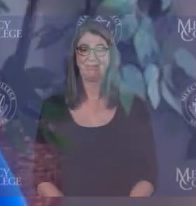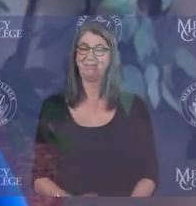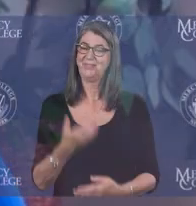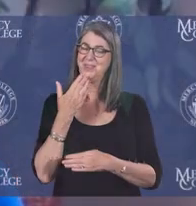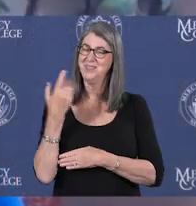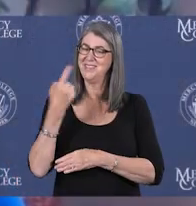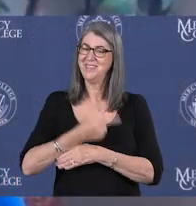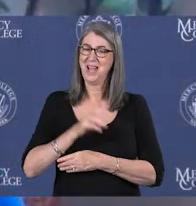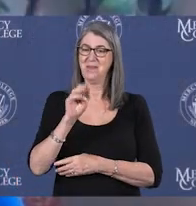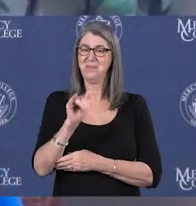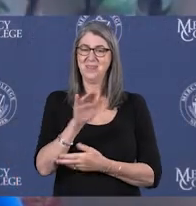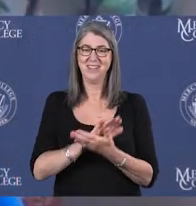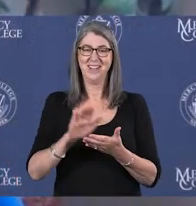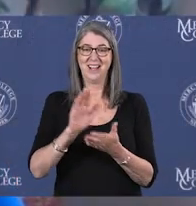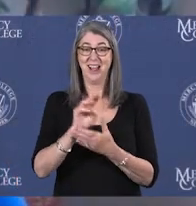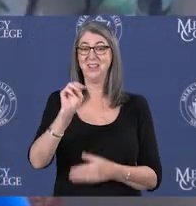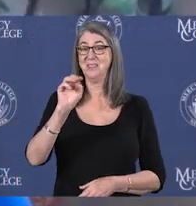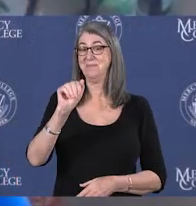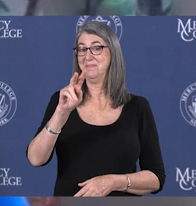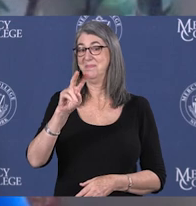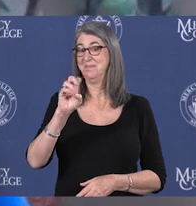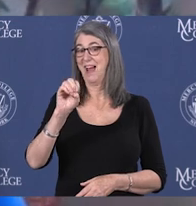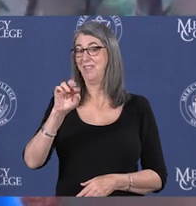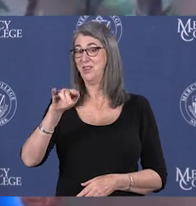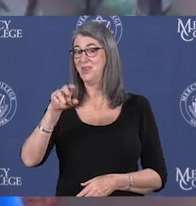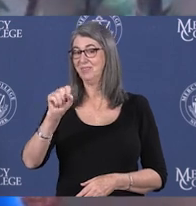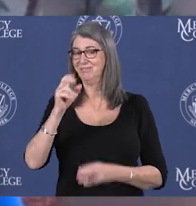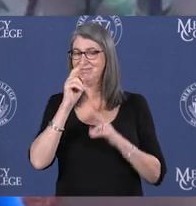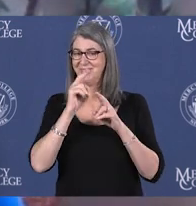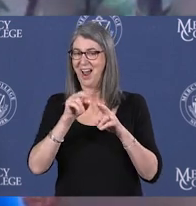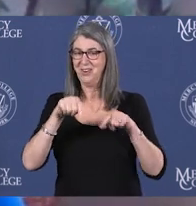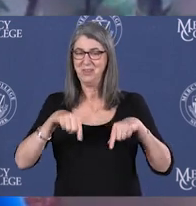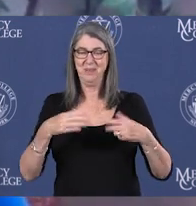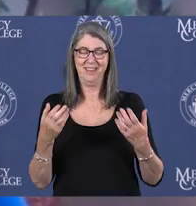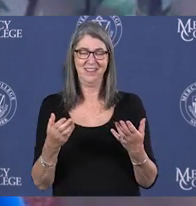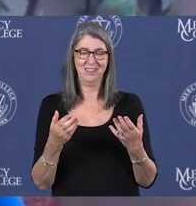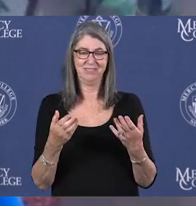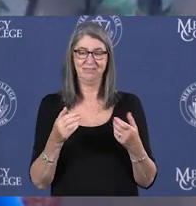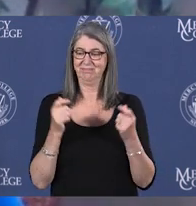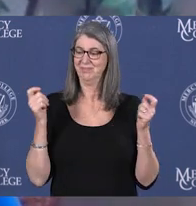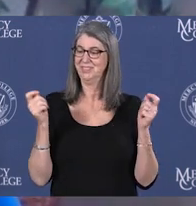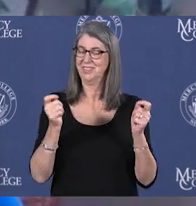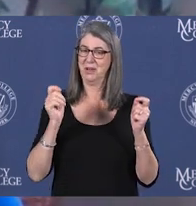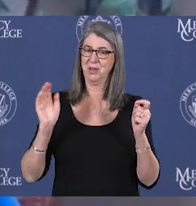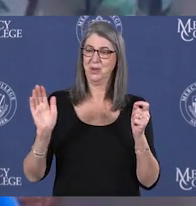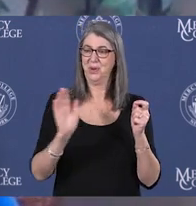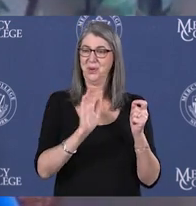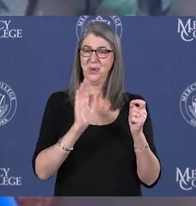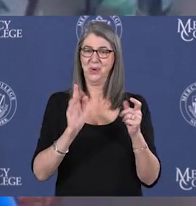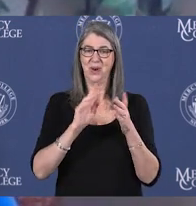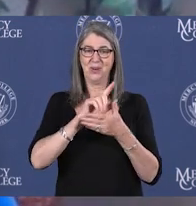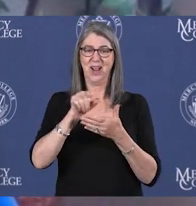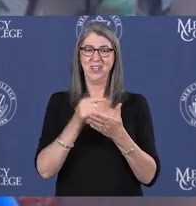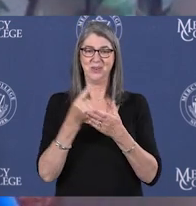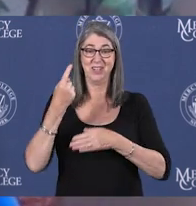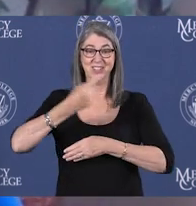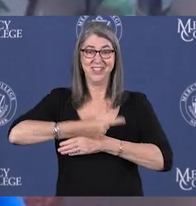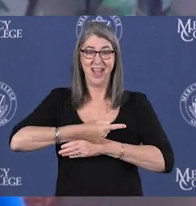Good day, Mercy College Mavericks. It is an honor to be here, celebrating your graduation